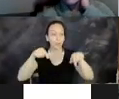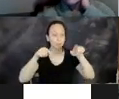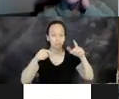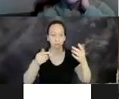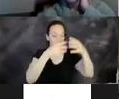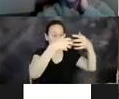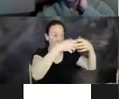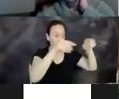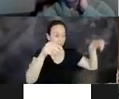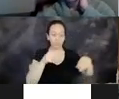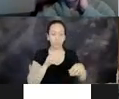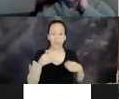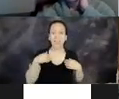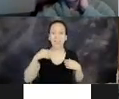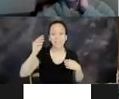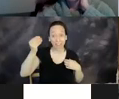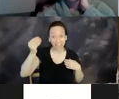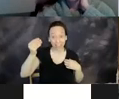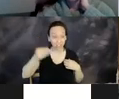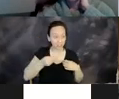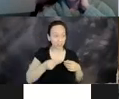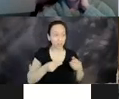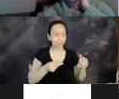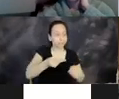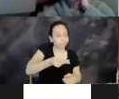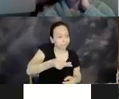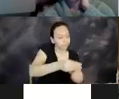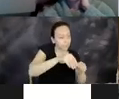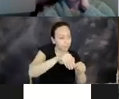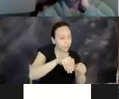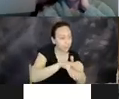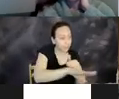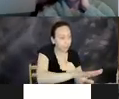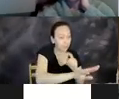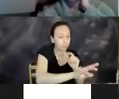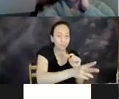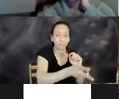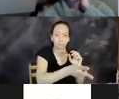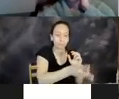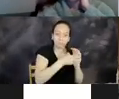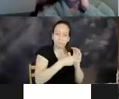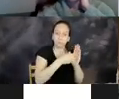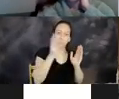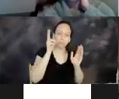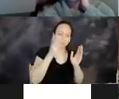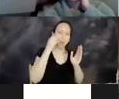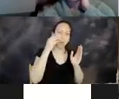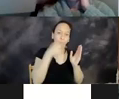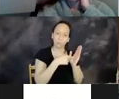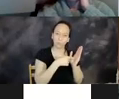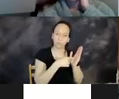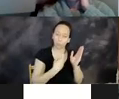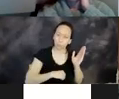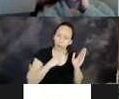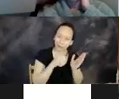their account and then use their phone to tap. And so that's something that we're really proud of because we recognize that some folks